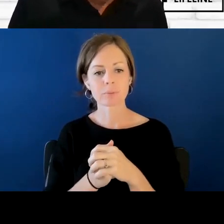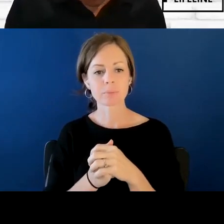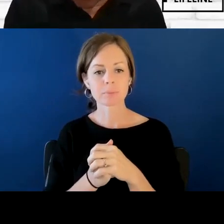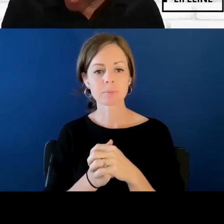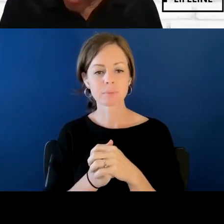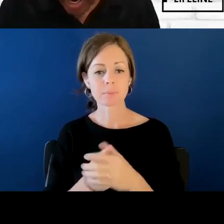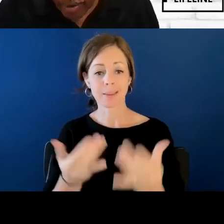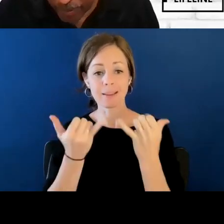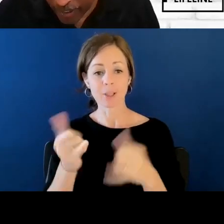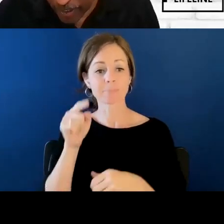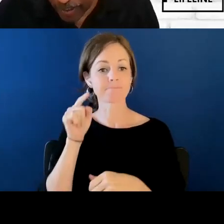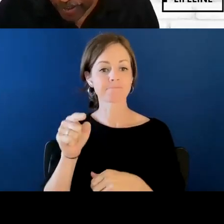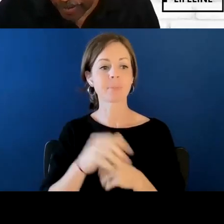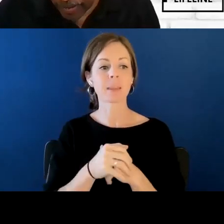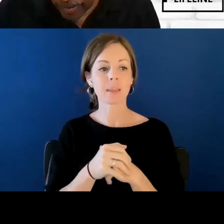Now, this is a